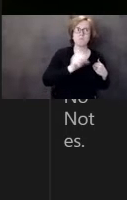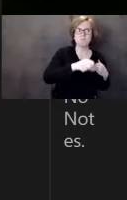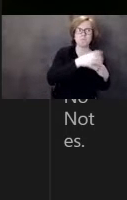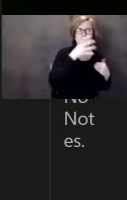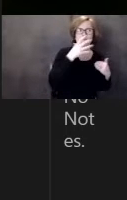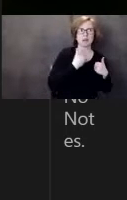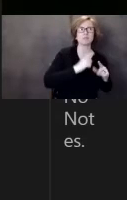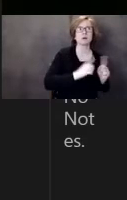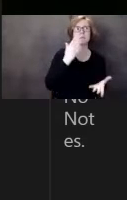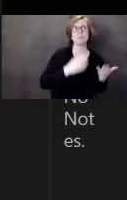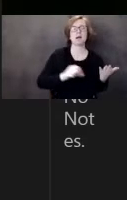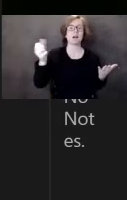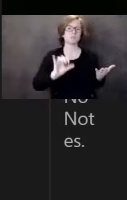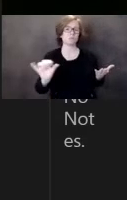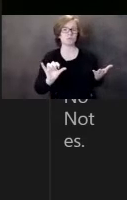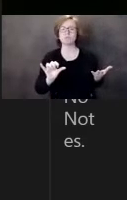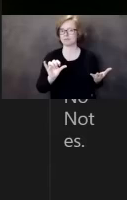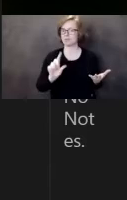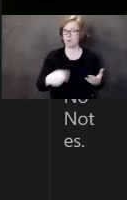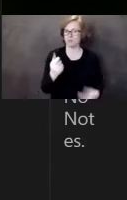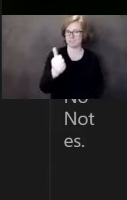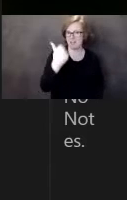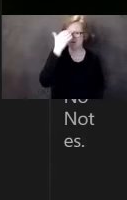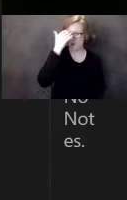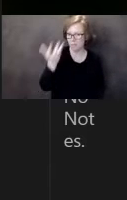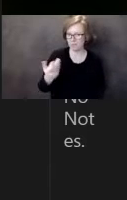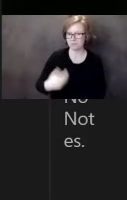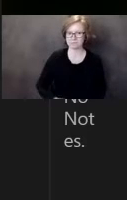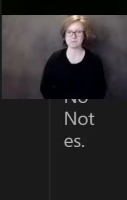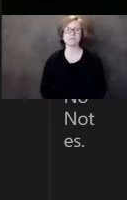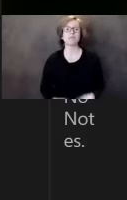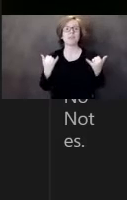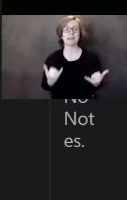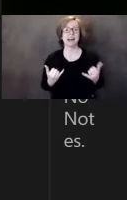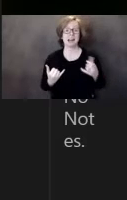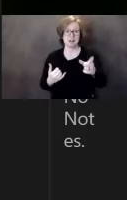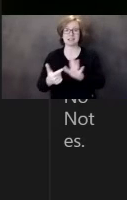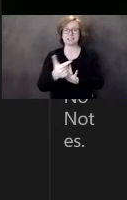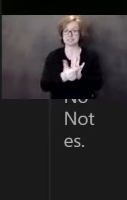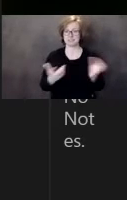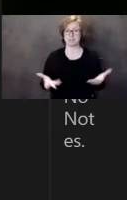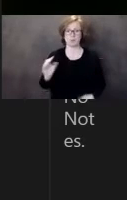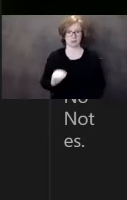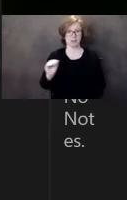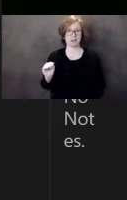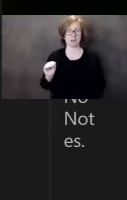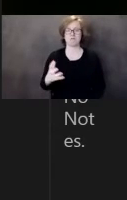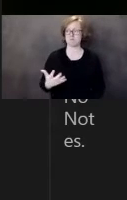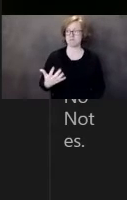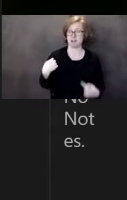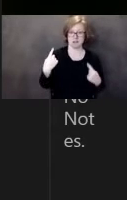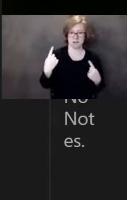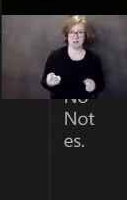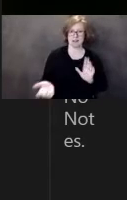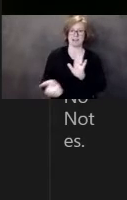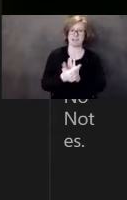So thinking about the water parts, this is now legal in Oregon. It wasn't for a very long time legal for us in this state to collect rainwater